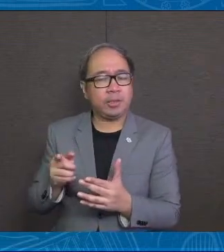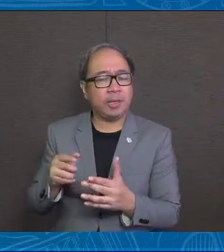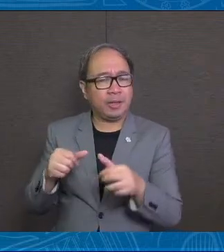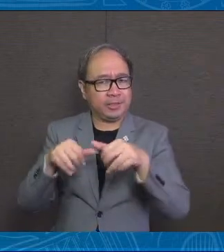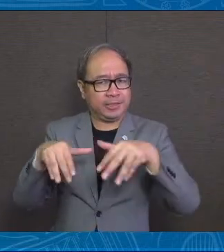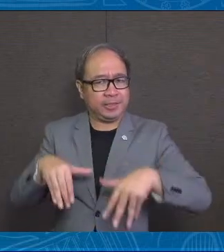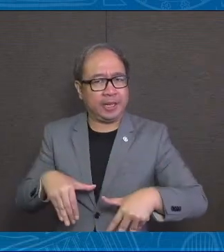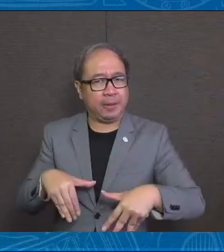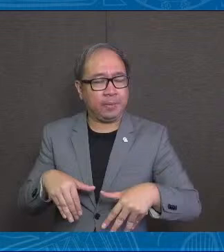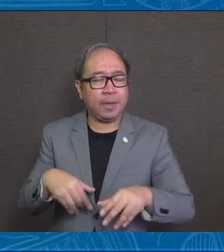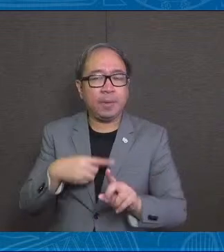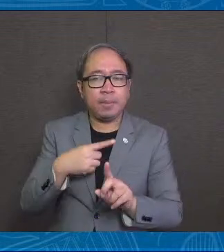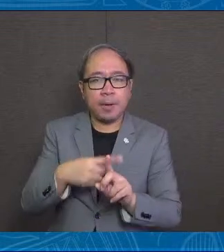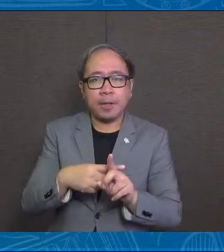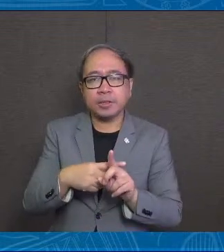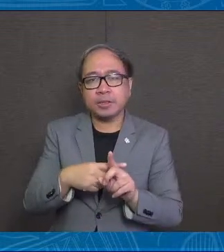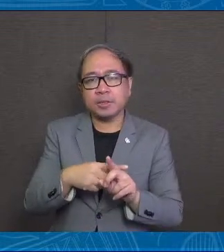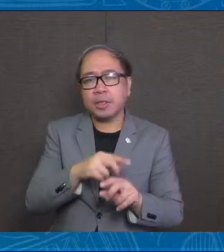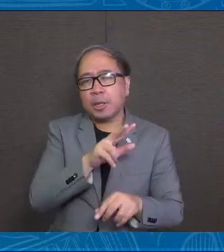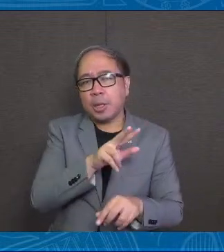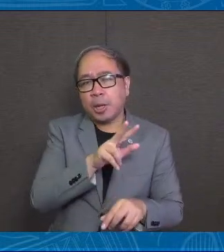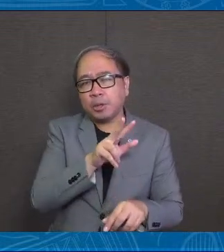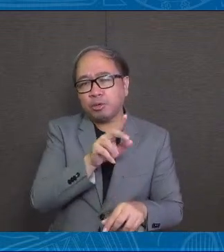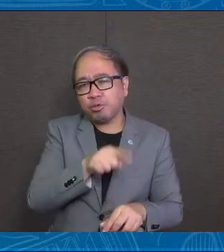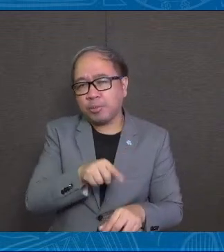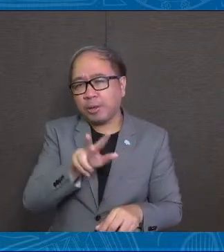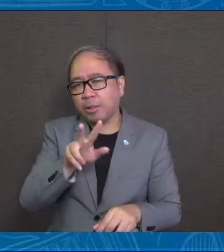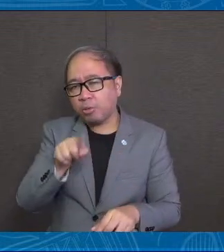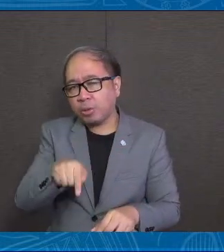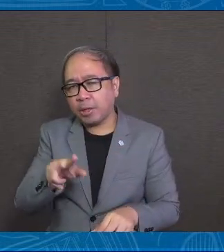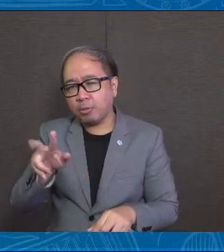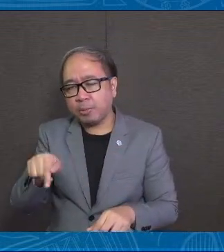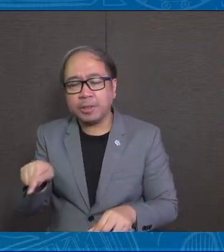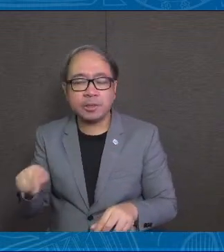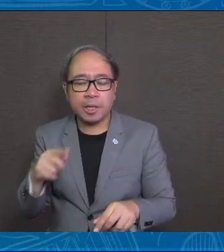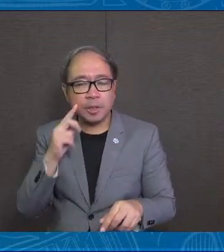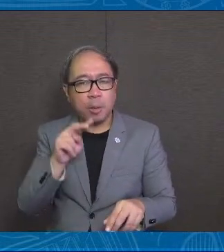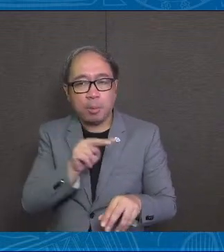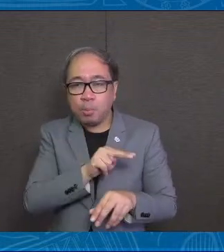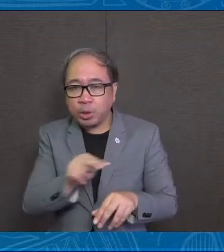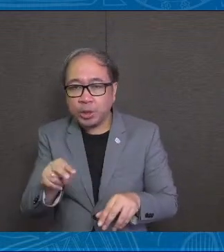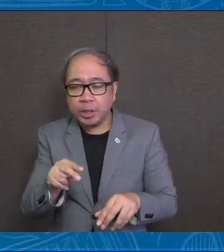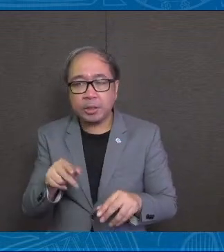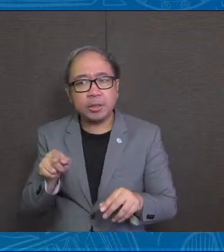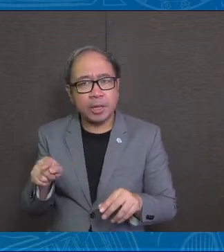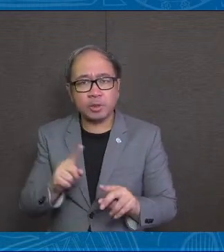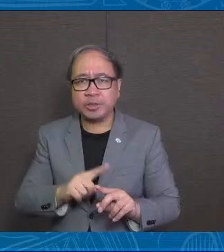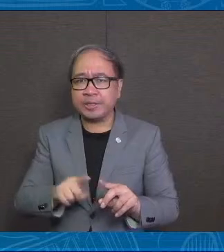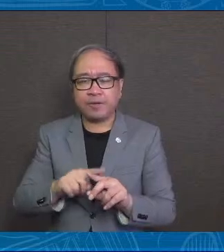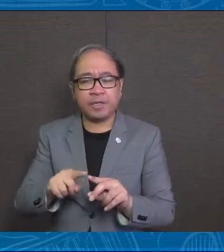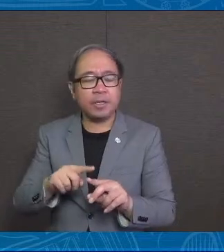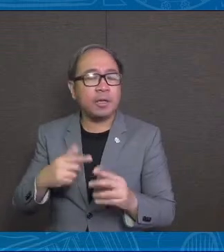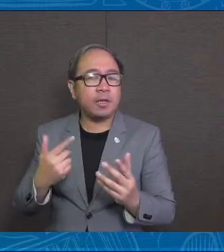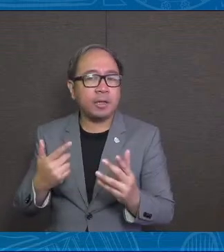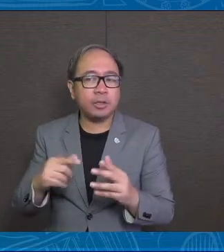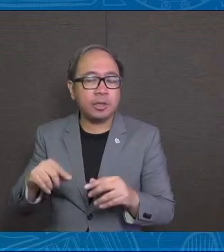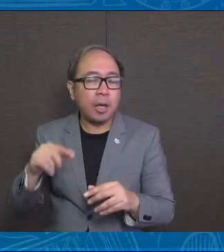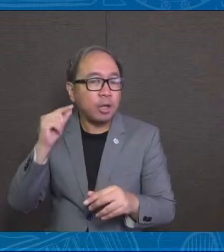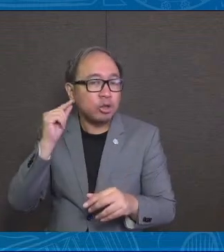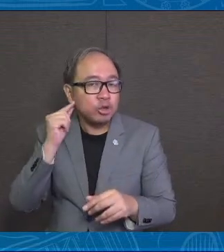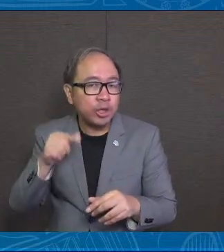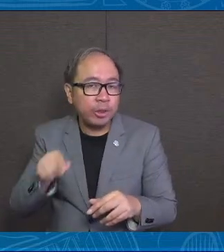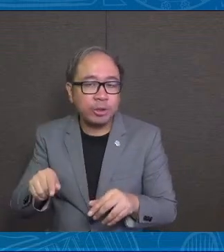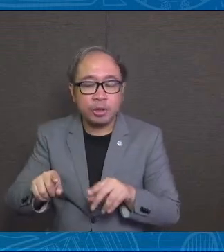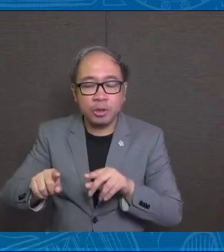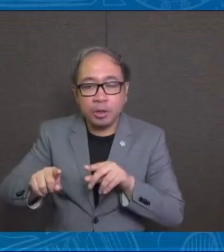we also have a quarterly monitoring through our gender responsive budgeting tools that we introduced within